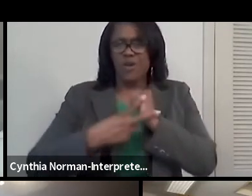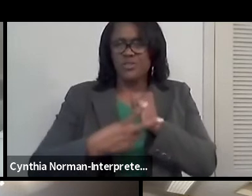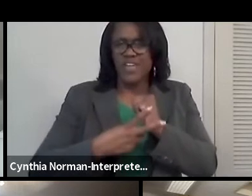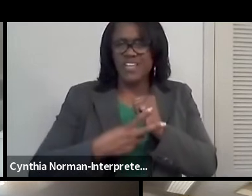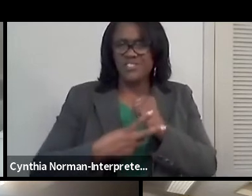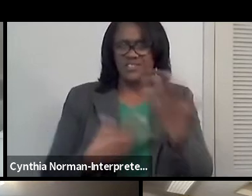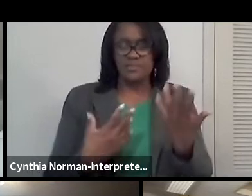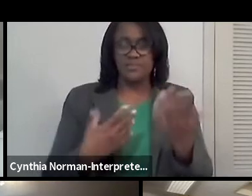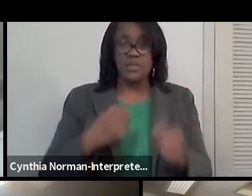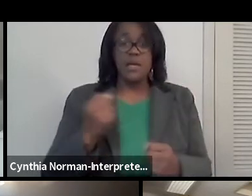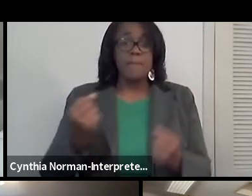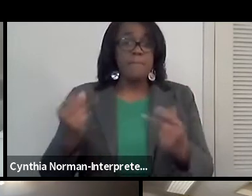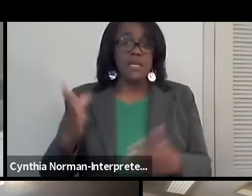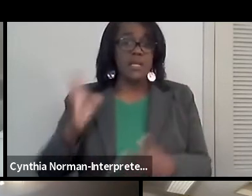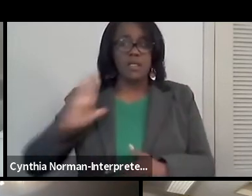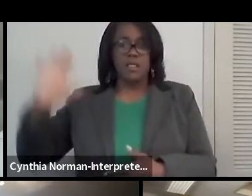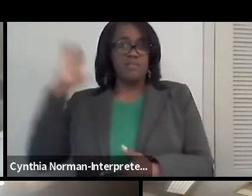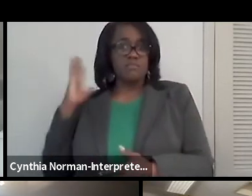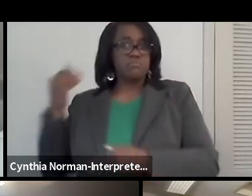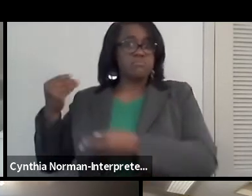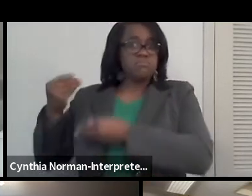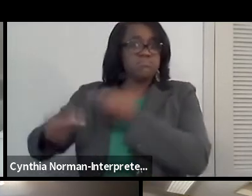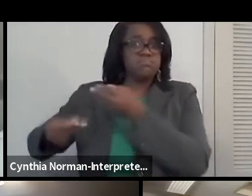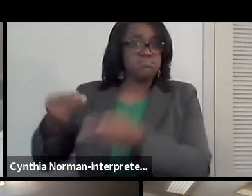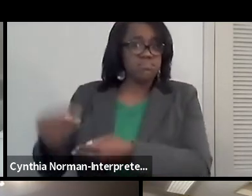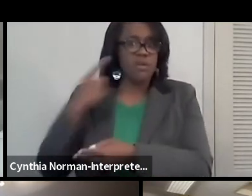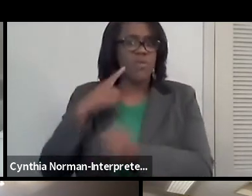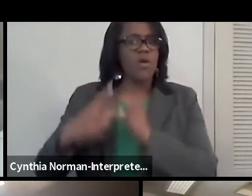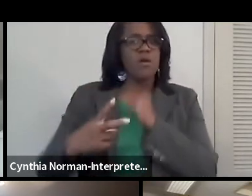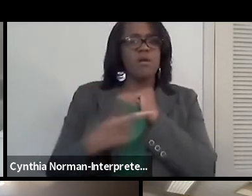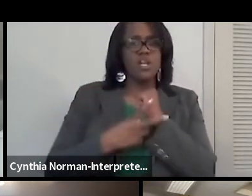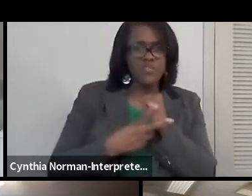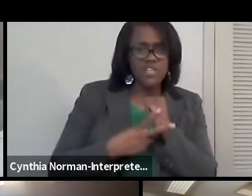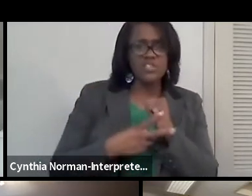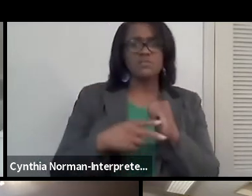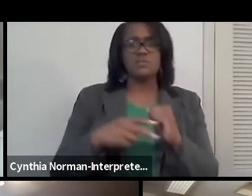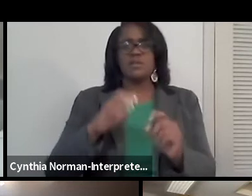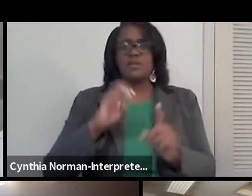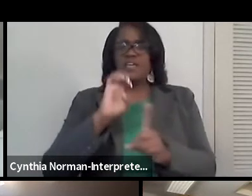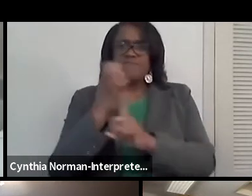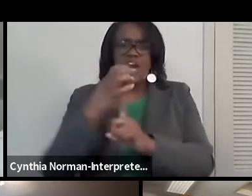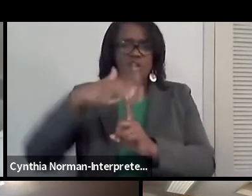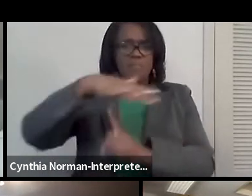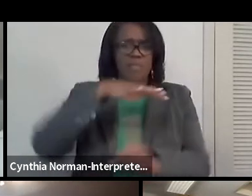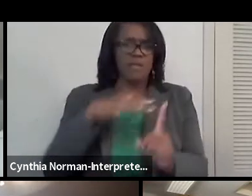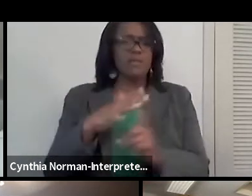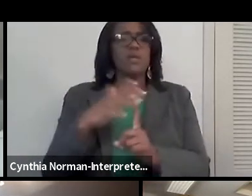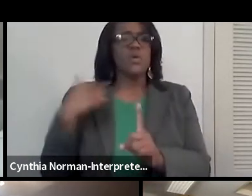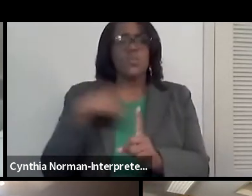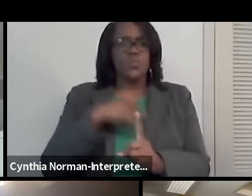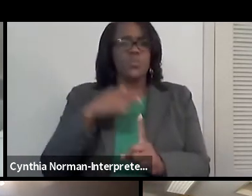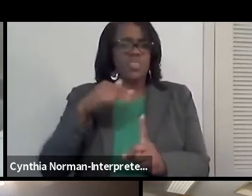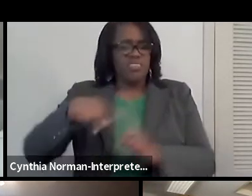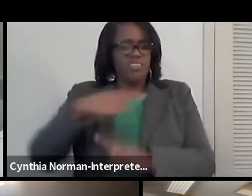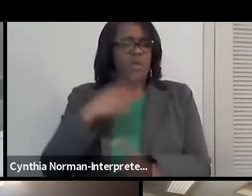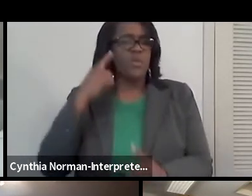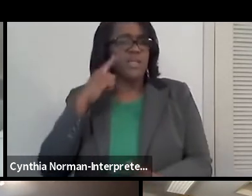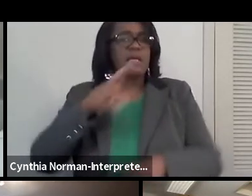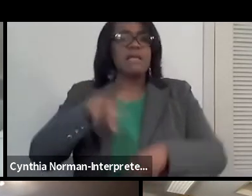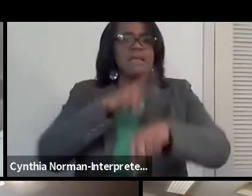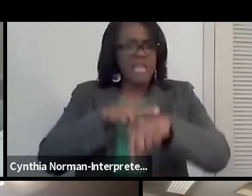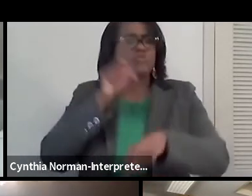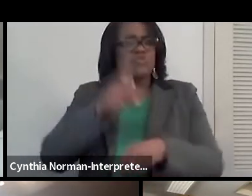of the forefathers of the conservationist and environmentalist movements were thinking about how nature should be nature for nature's sake,